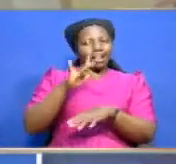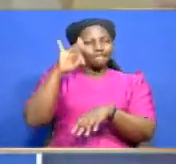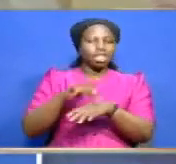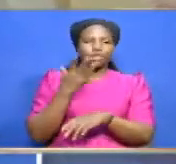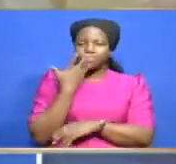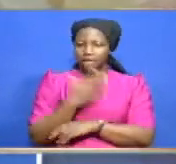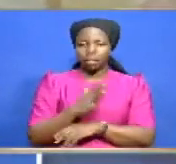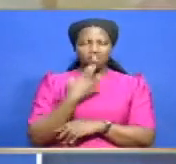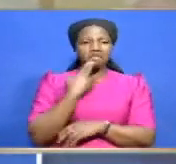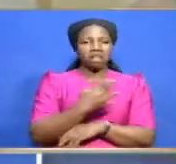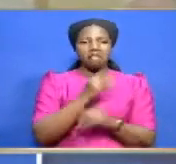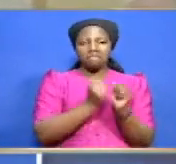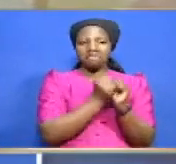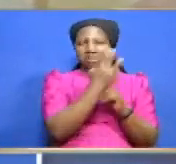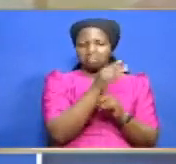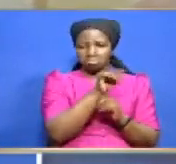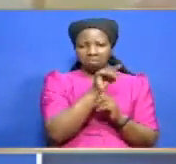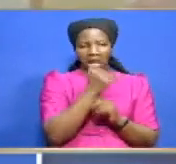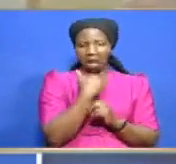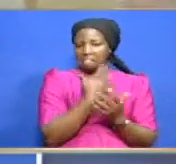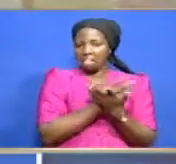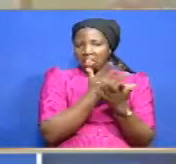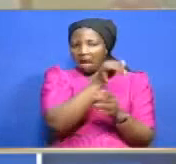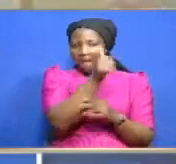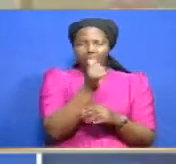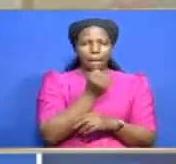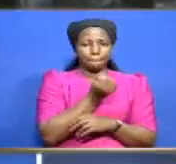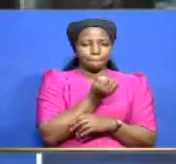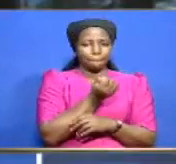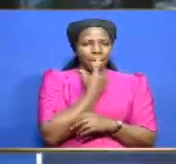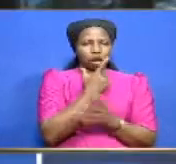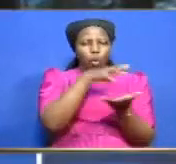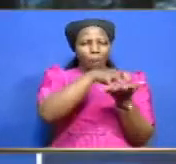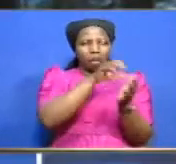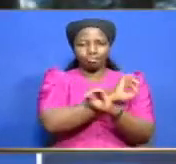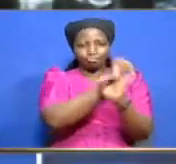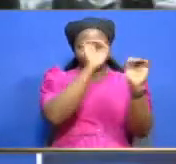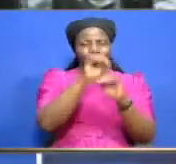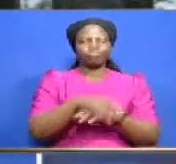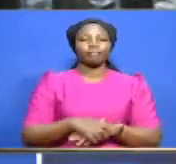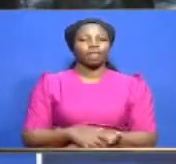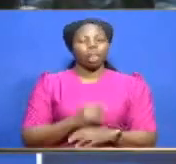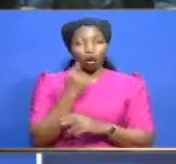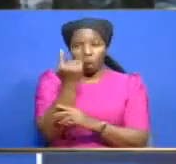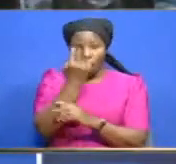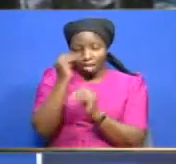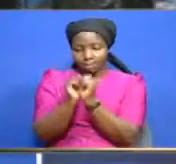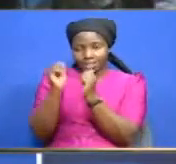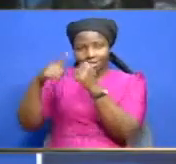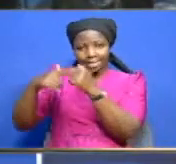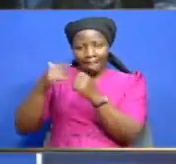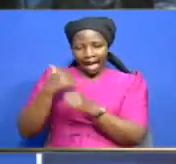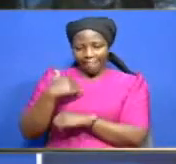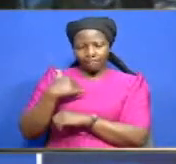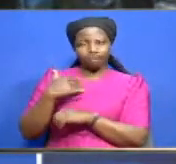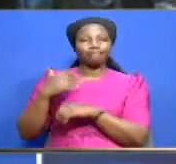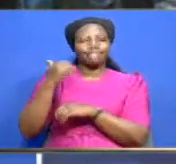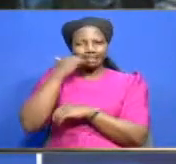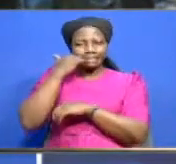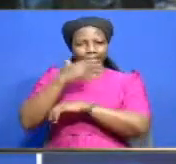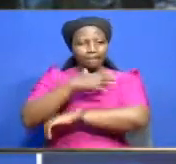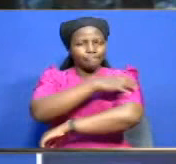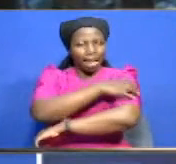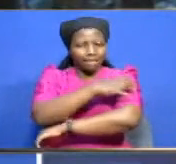with 414 having no any underlying medical conditions. Only 16 had hypertension, 6 of them